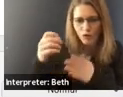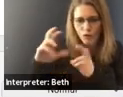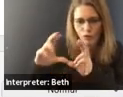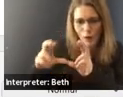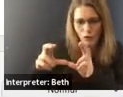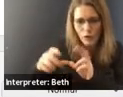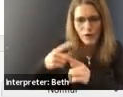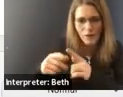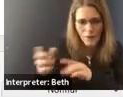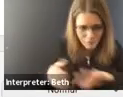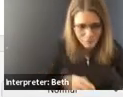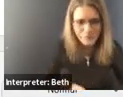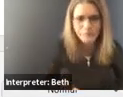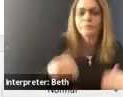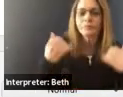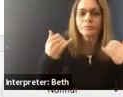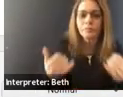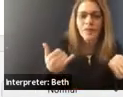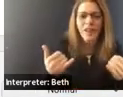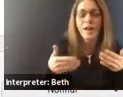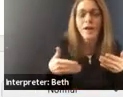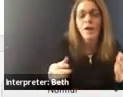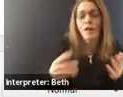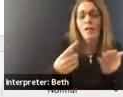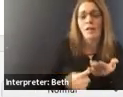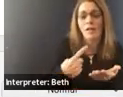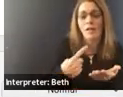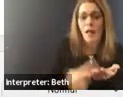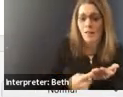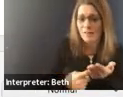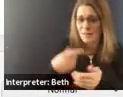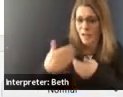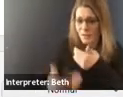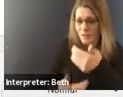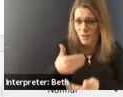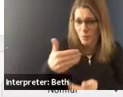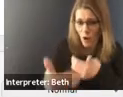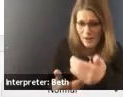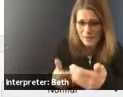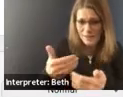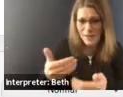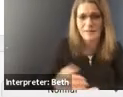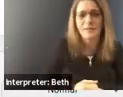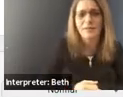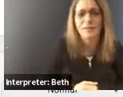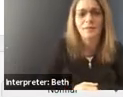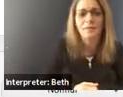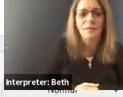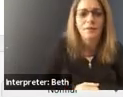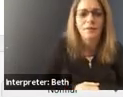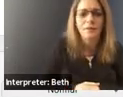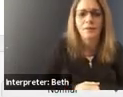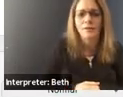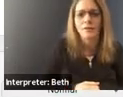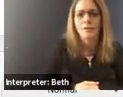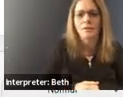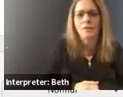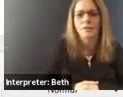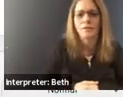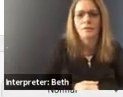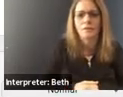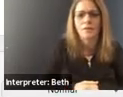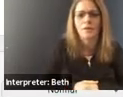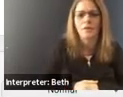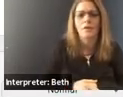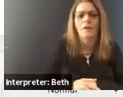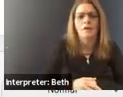Now let's talk about that process of investigating how the rest of